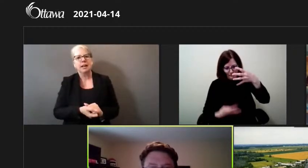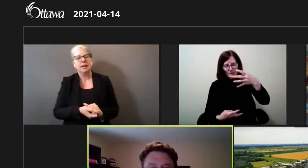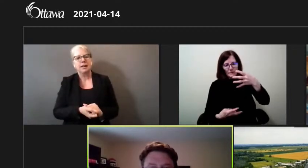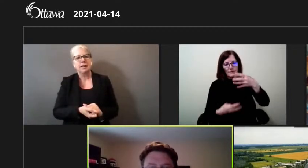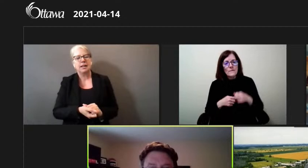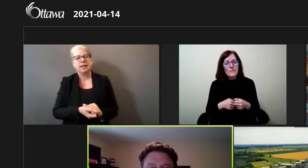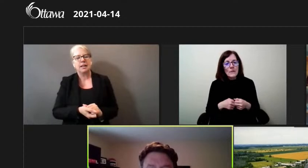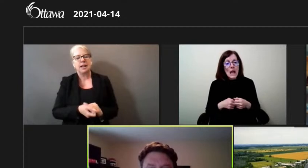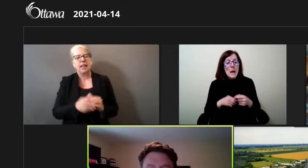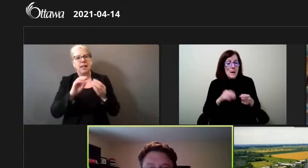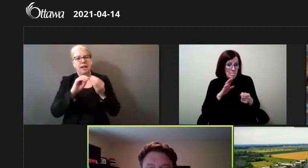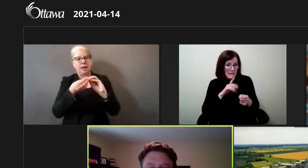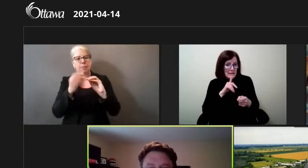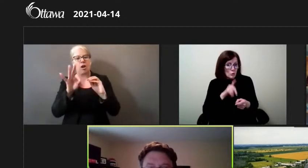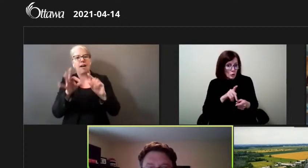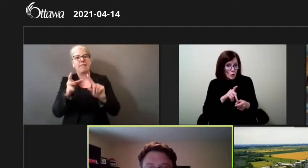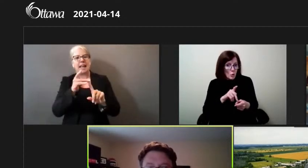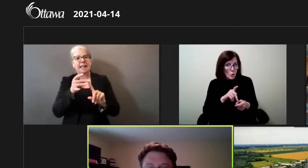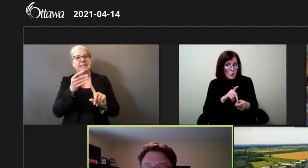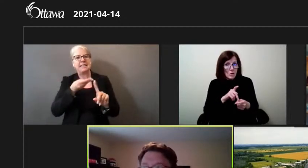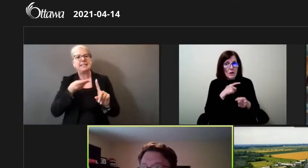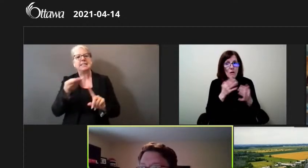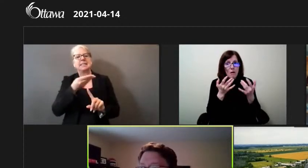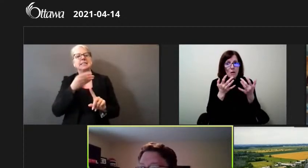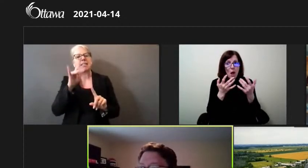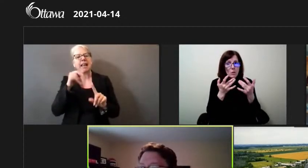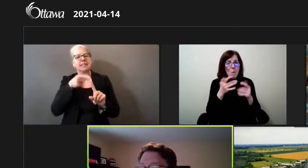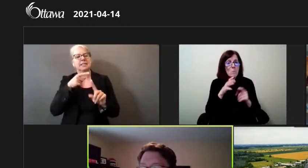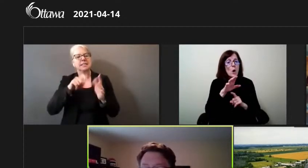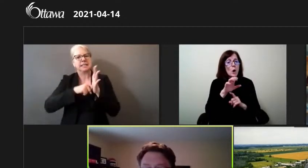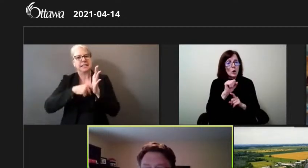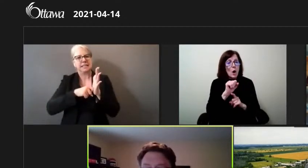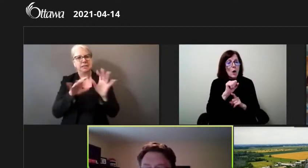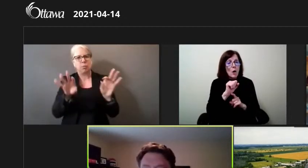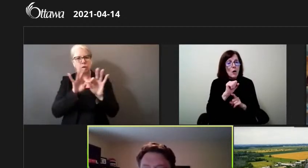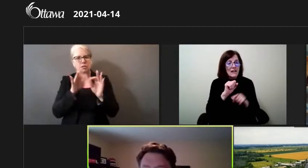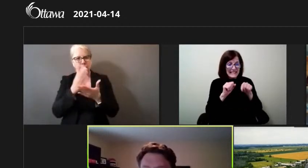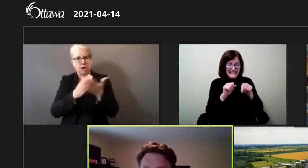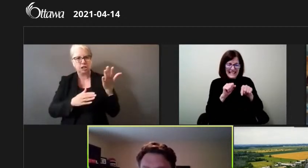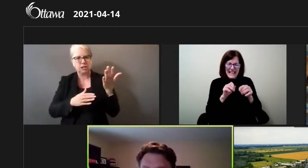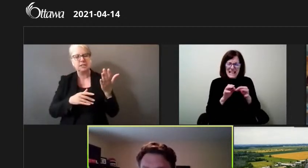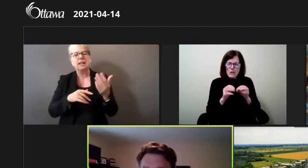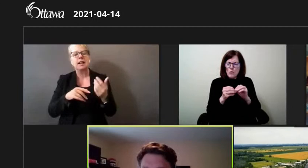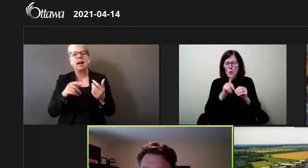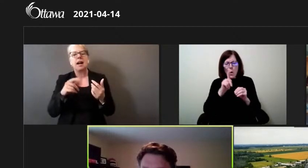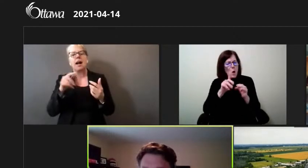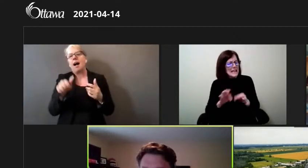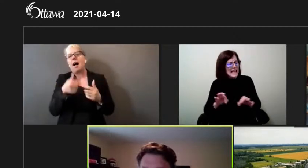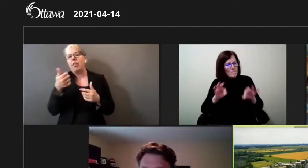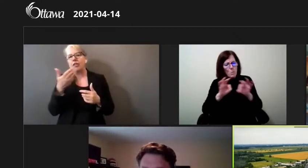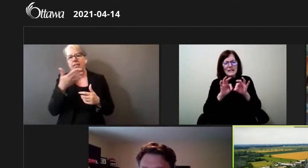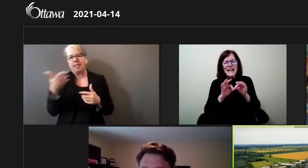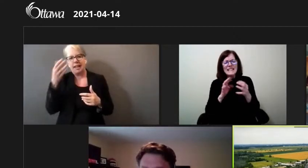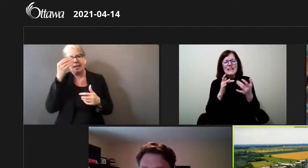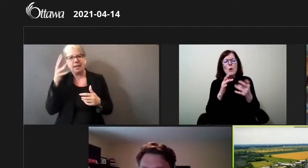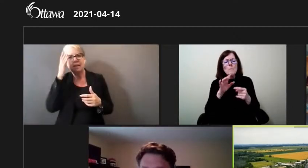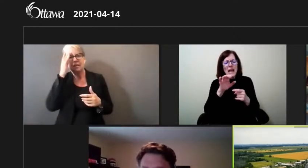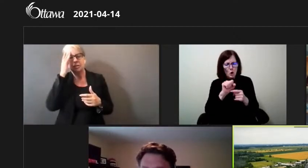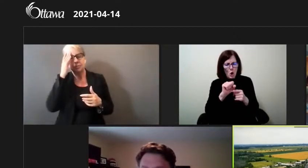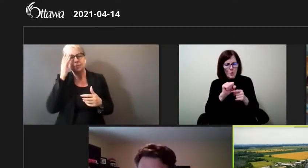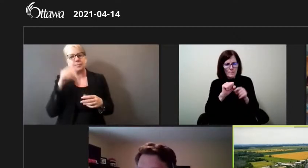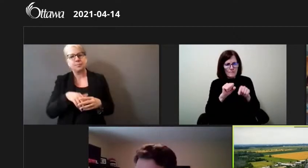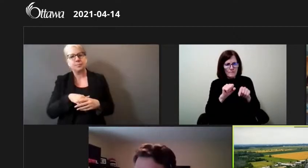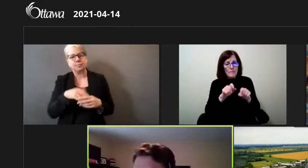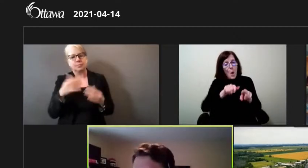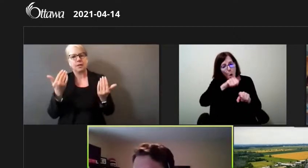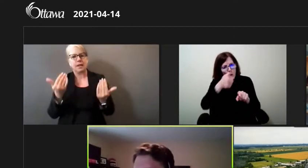the number of cases is the important piece here. The other thing I would point out, though, is that